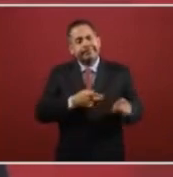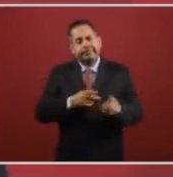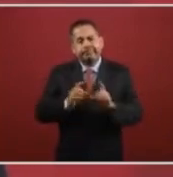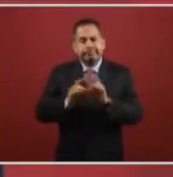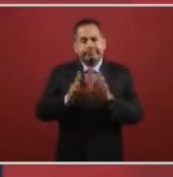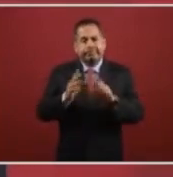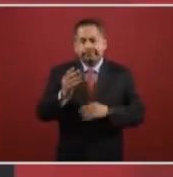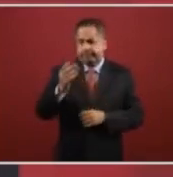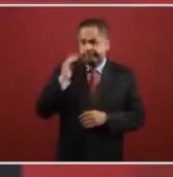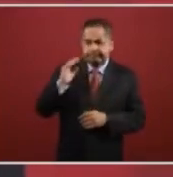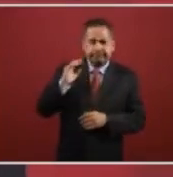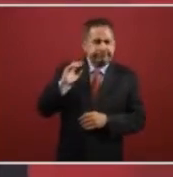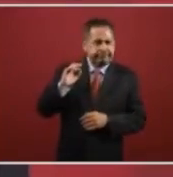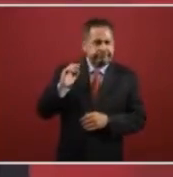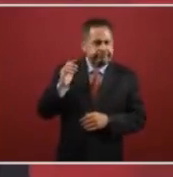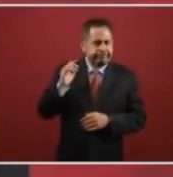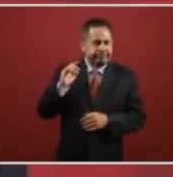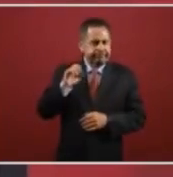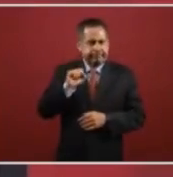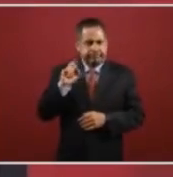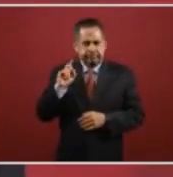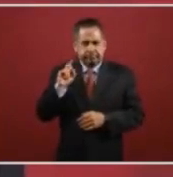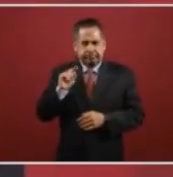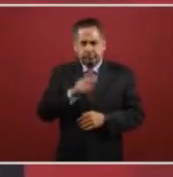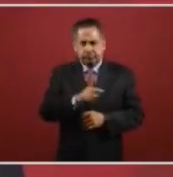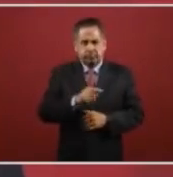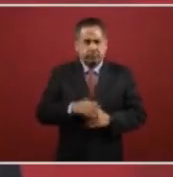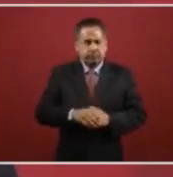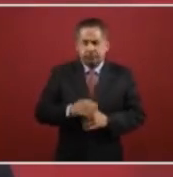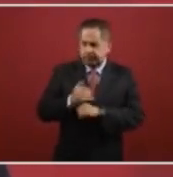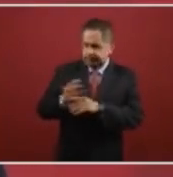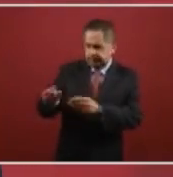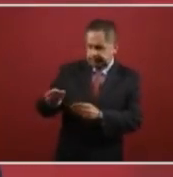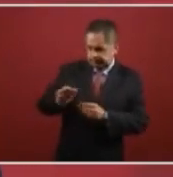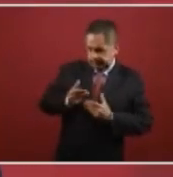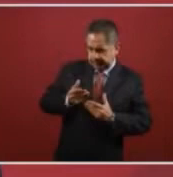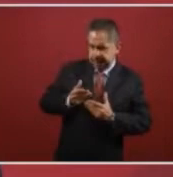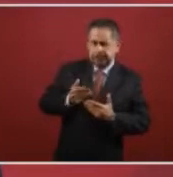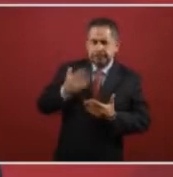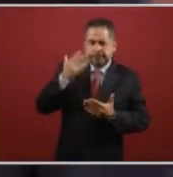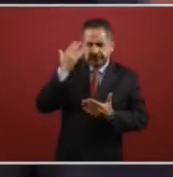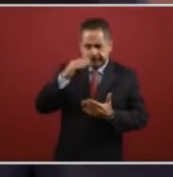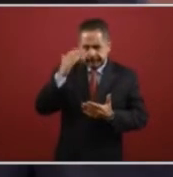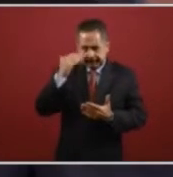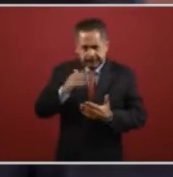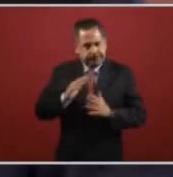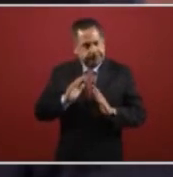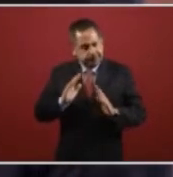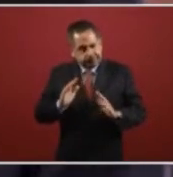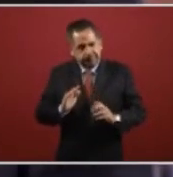So the acts or the things that happened on the weekend, as I was informed,